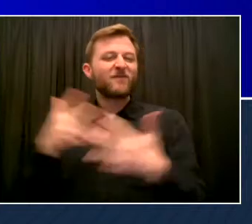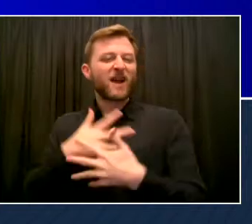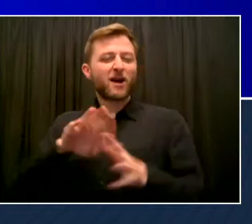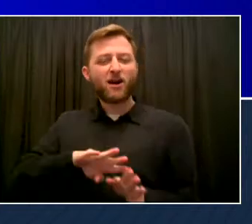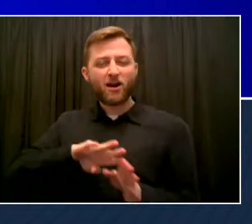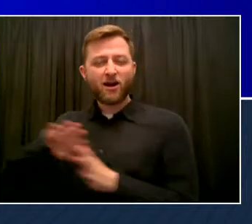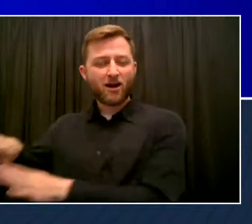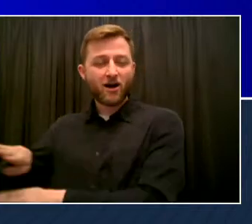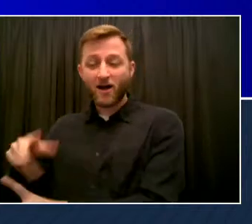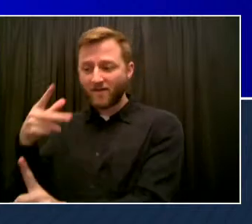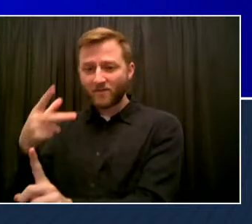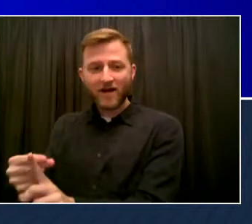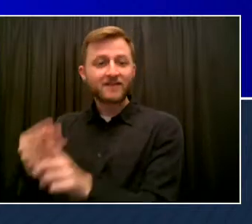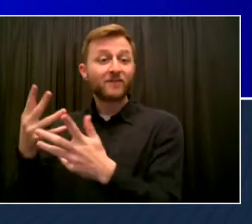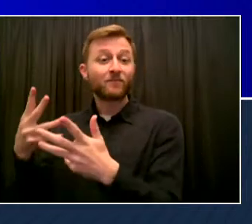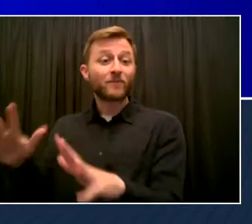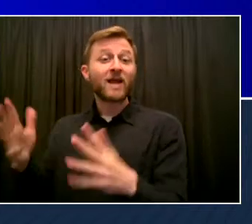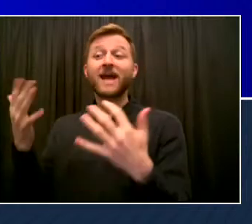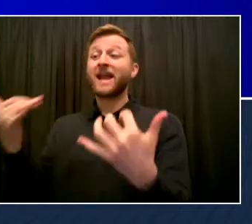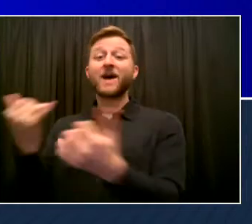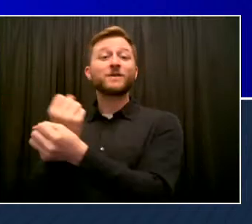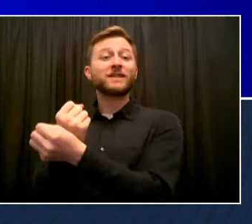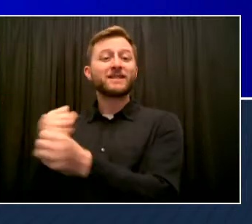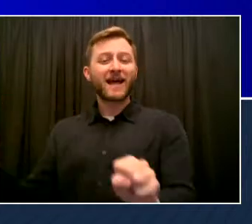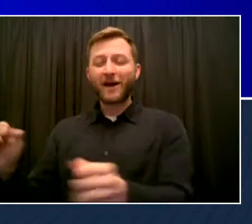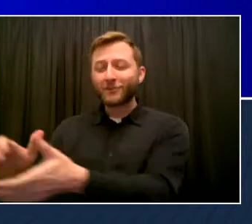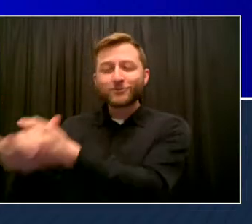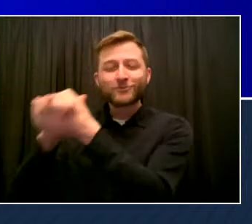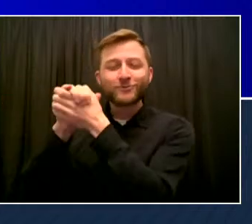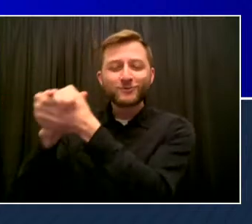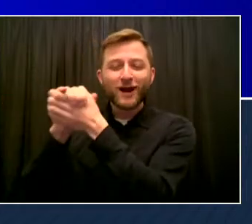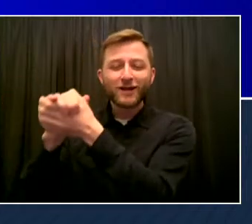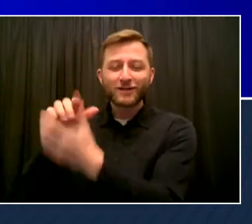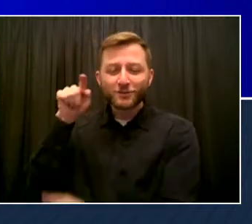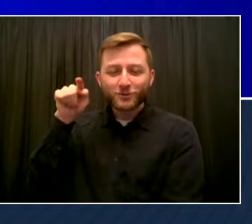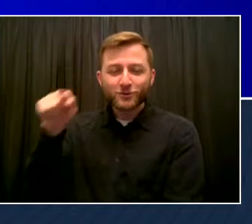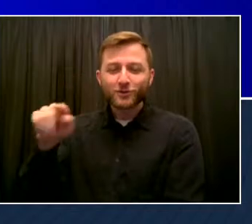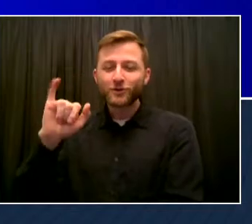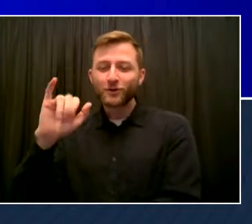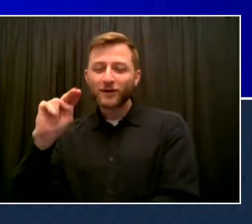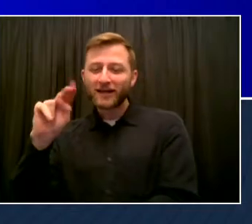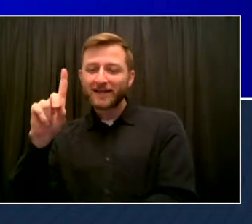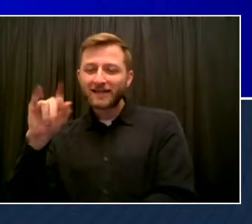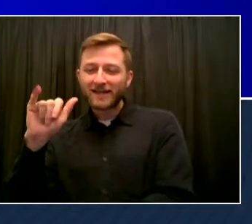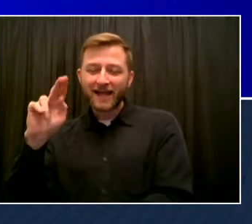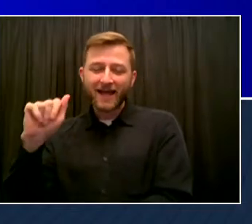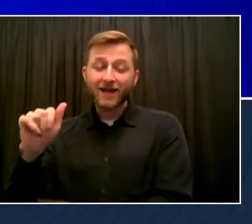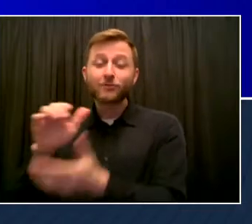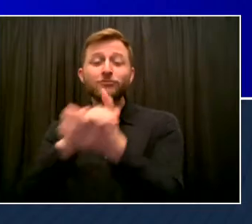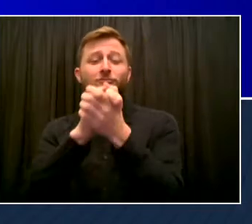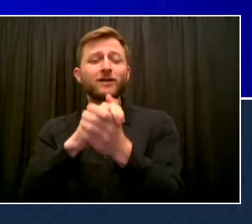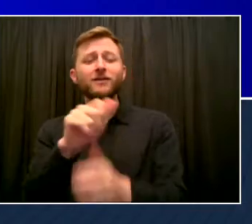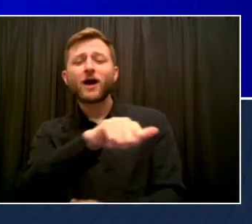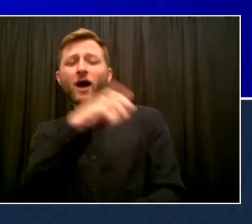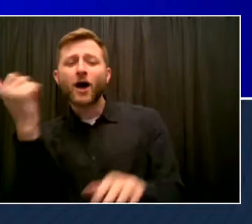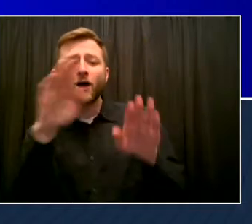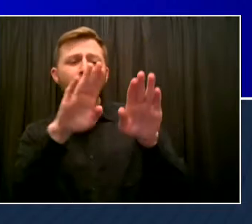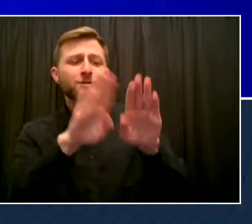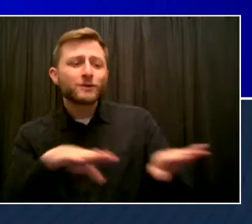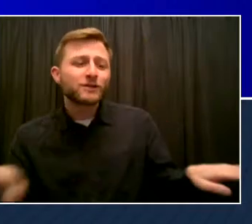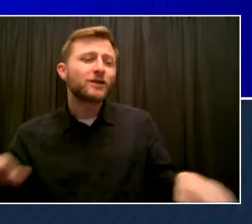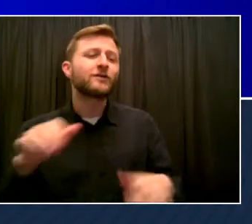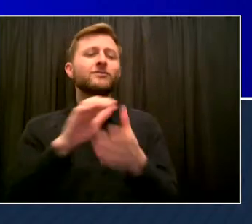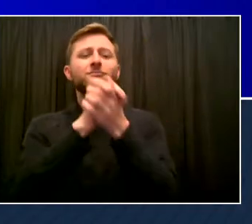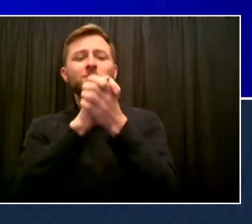now. Congratulations, Indiana. Congratulations to all the kids, all the parents whose kids got vaccinated. This is moving us